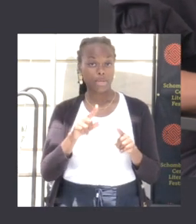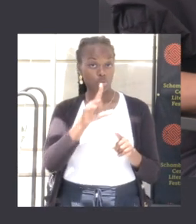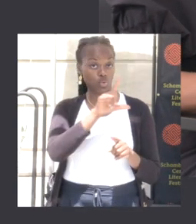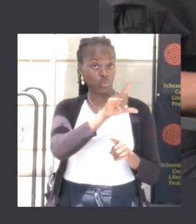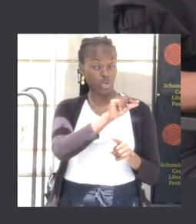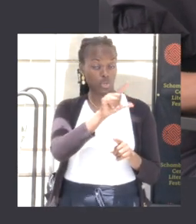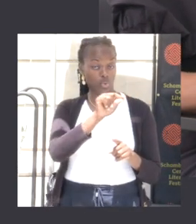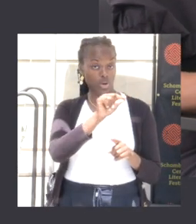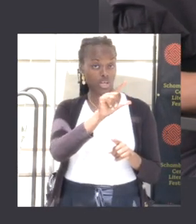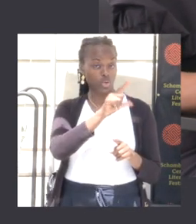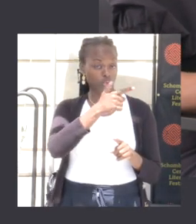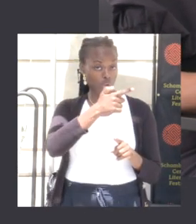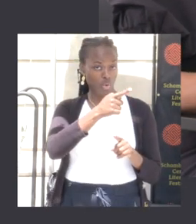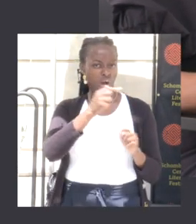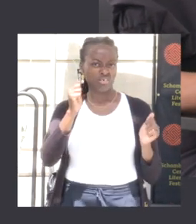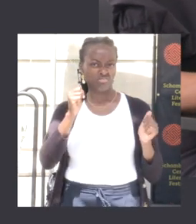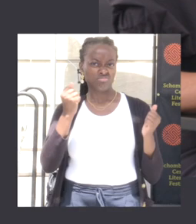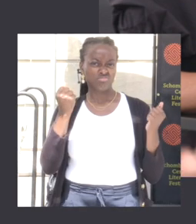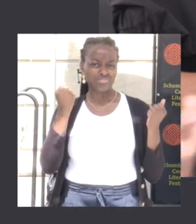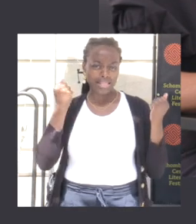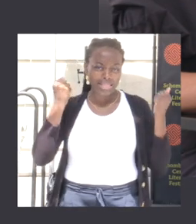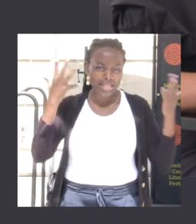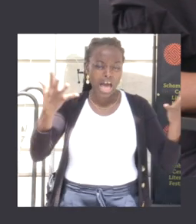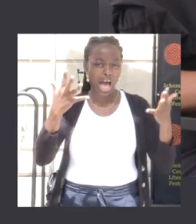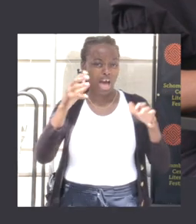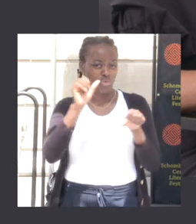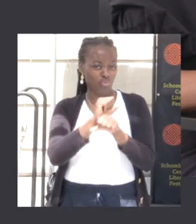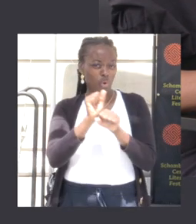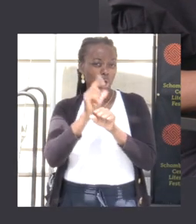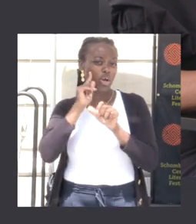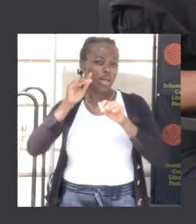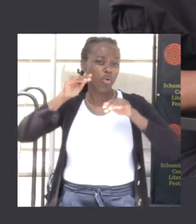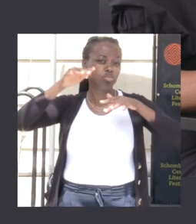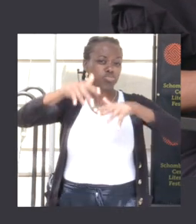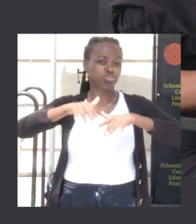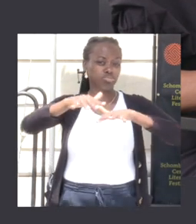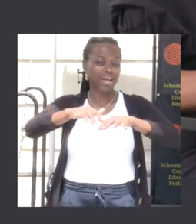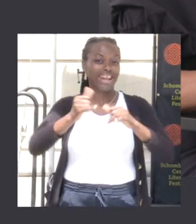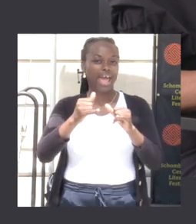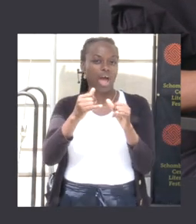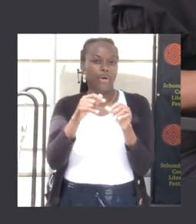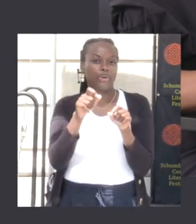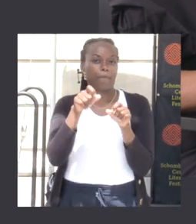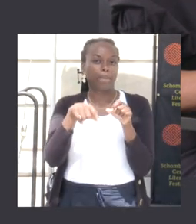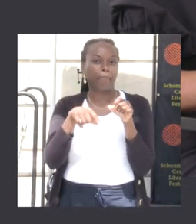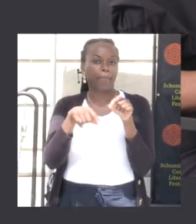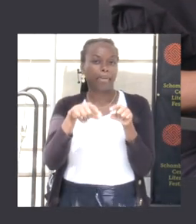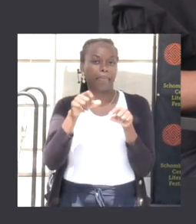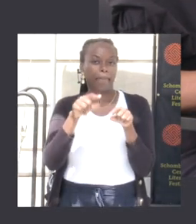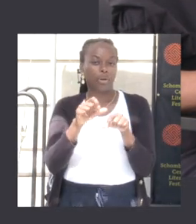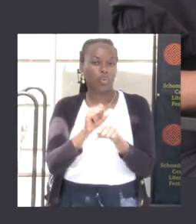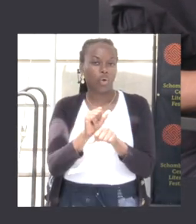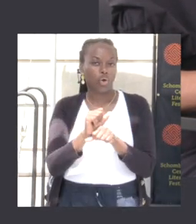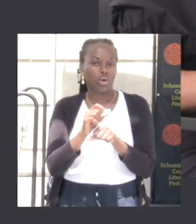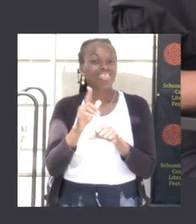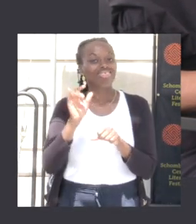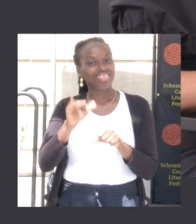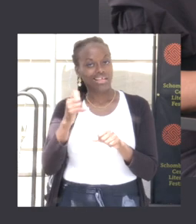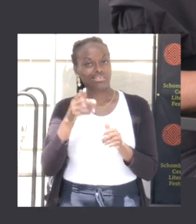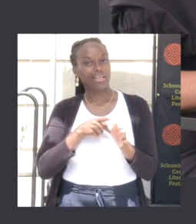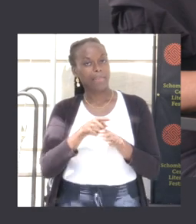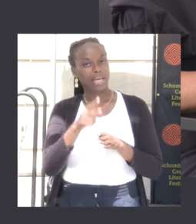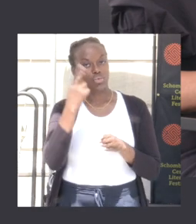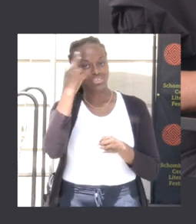and 2021, and she said now it's slowed down to a trickle. And so that was the main reason that I felt like we had to get this publishing